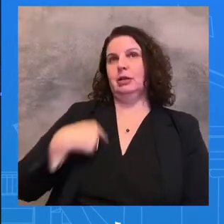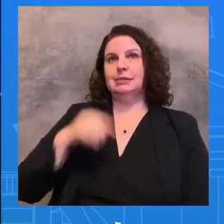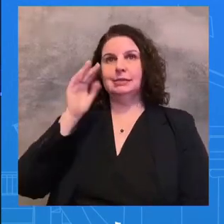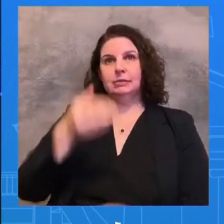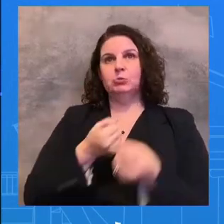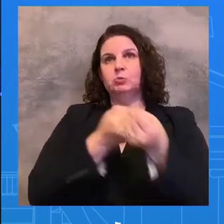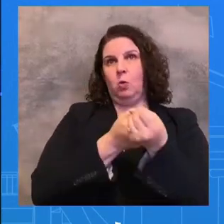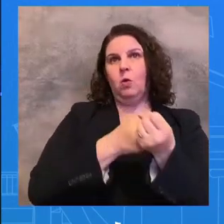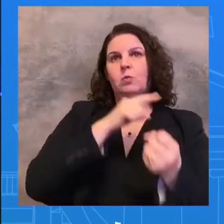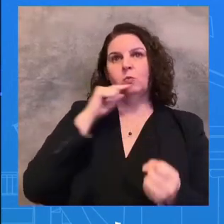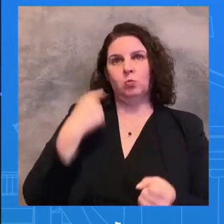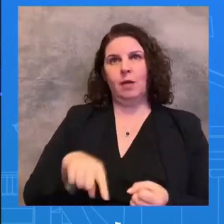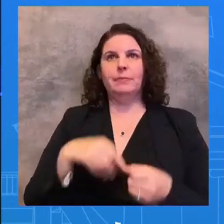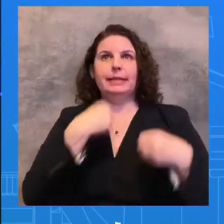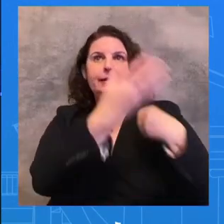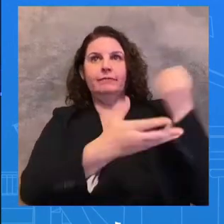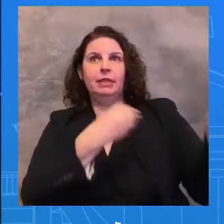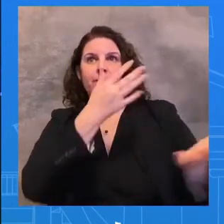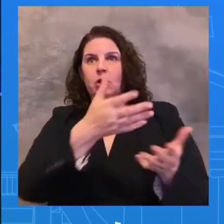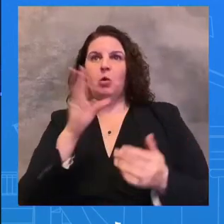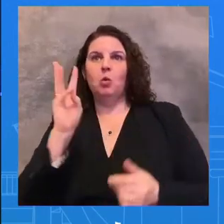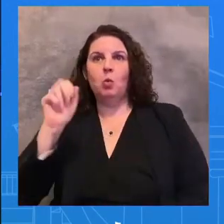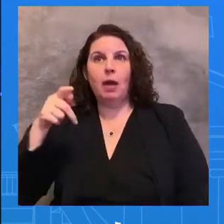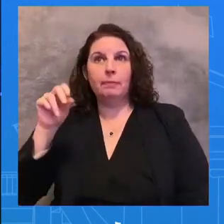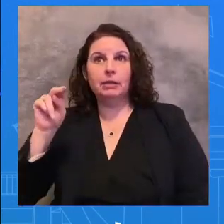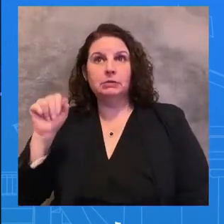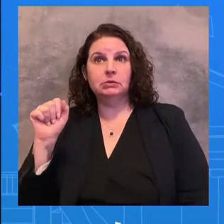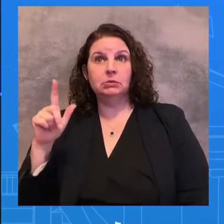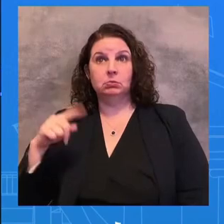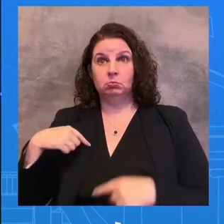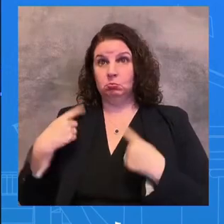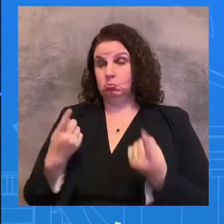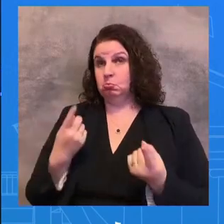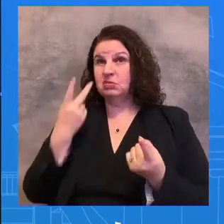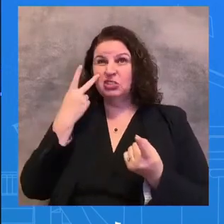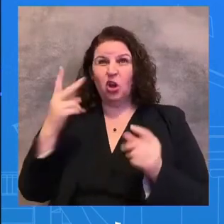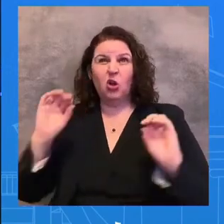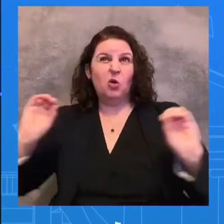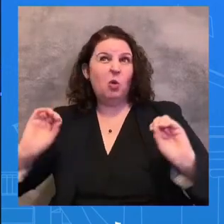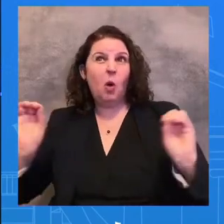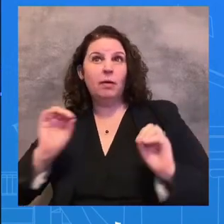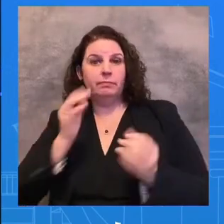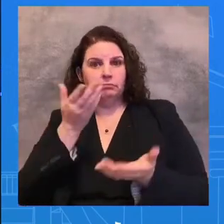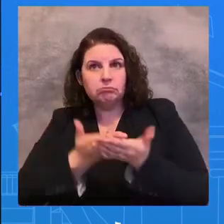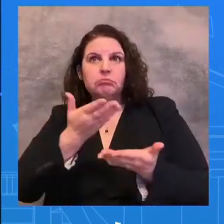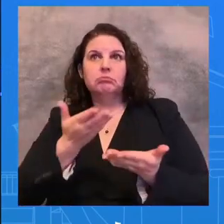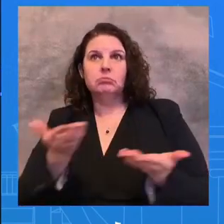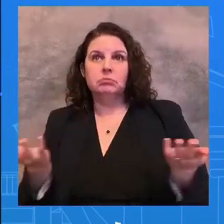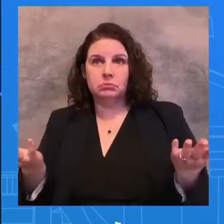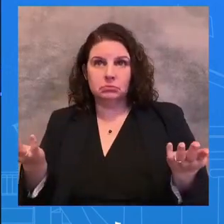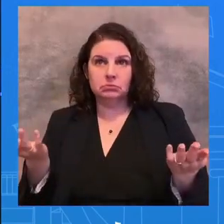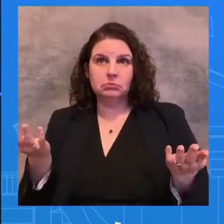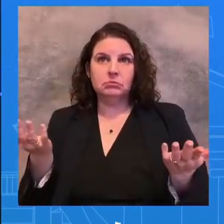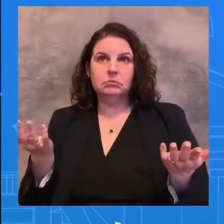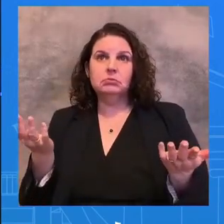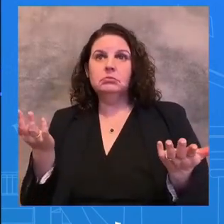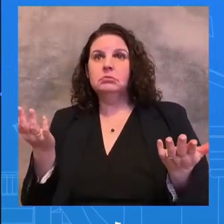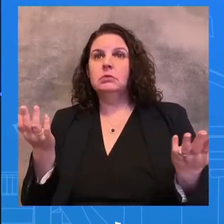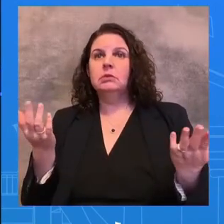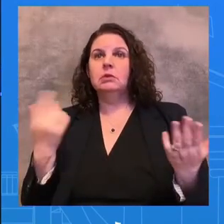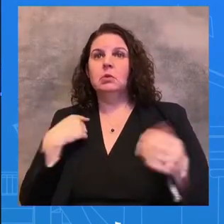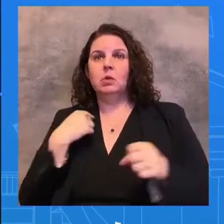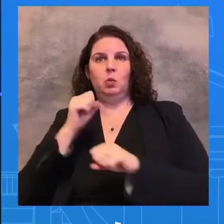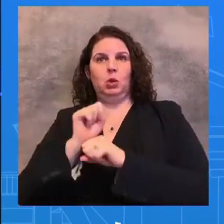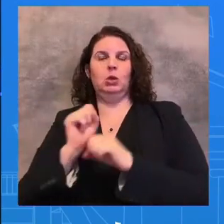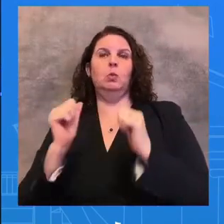I look forward to speaking with the UK to make sure that we have a common operating picture. We have had one. We've been on the same page. So I